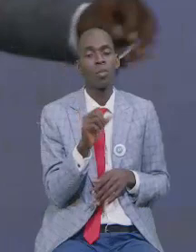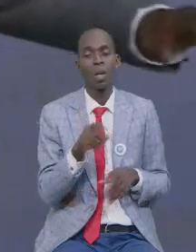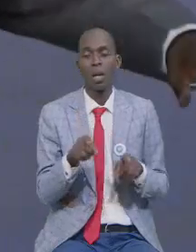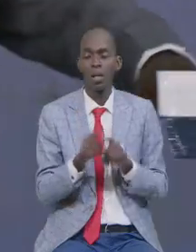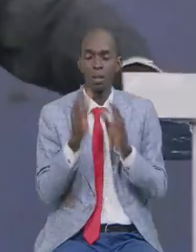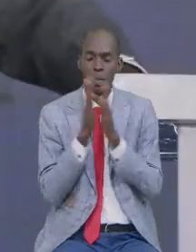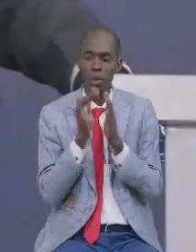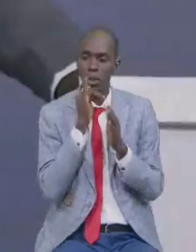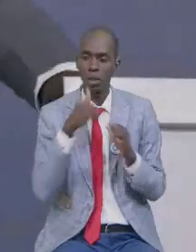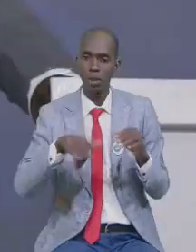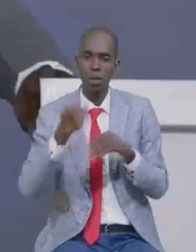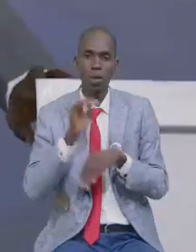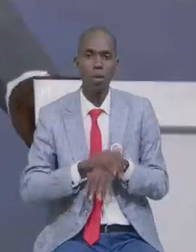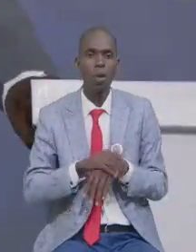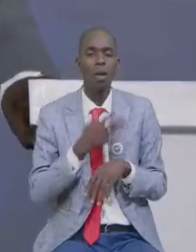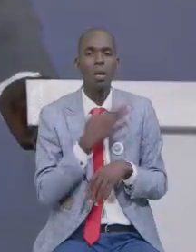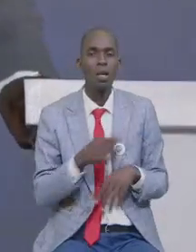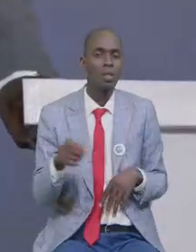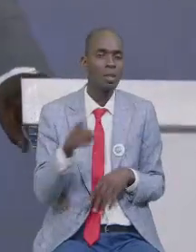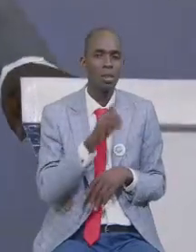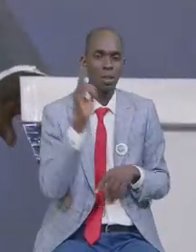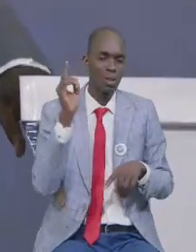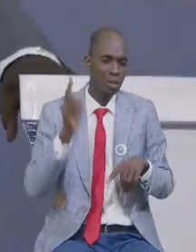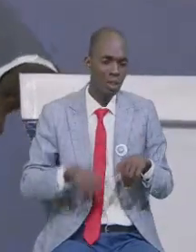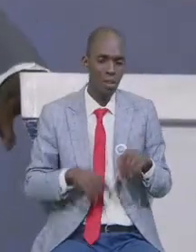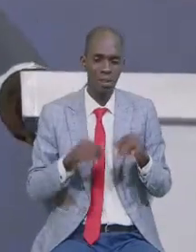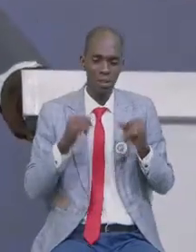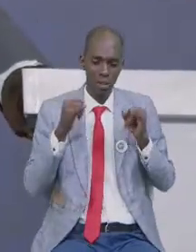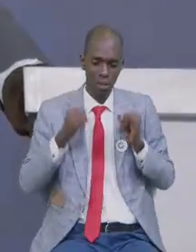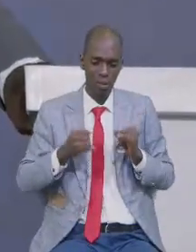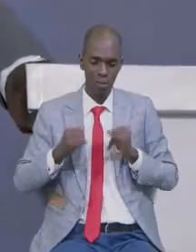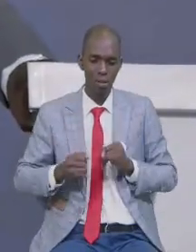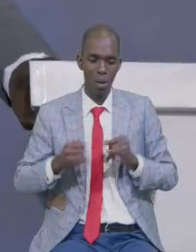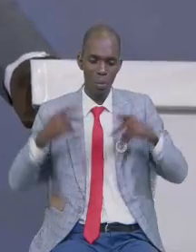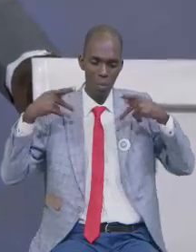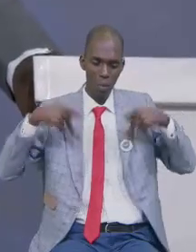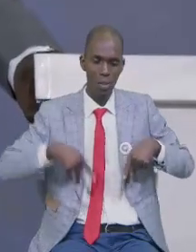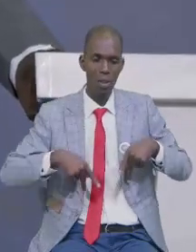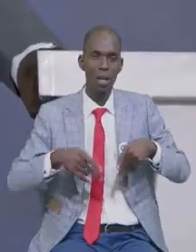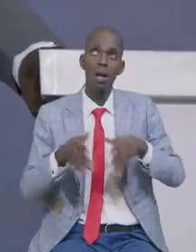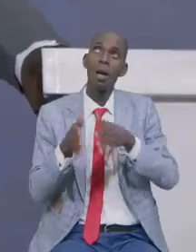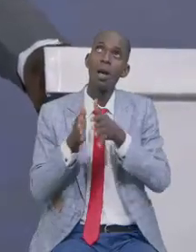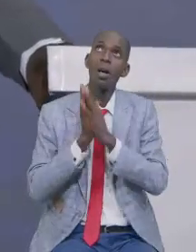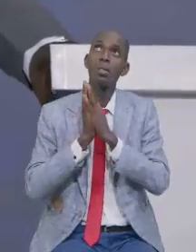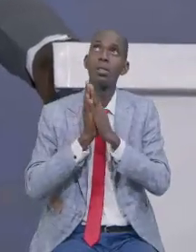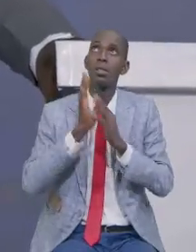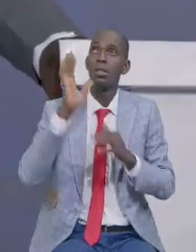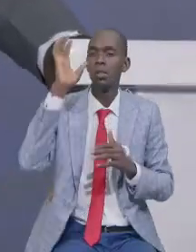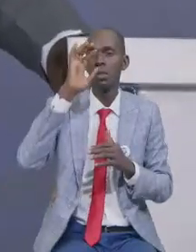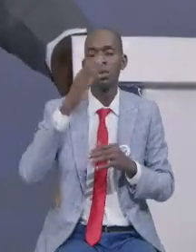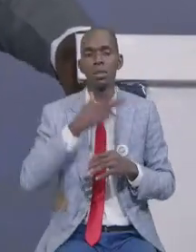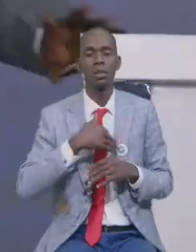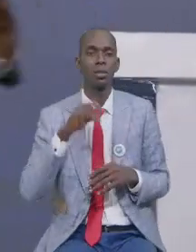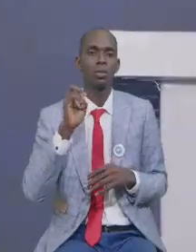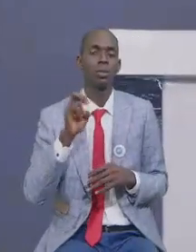on, and they cannot individually ask, seek, and knock.